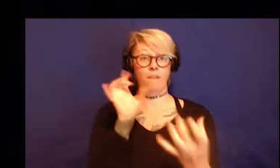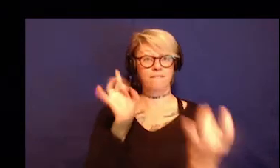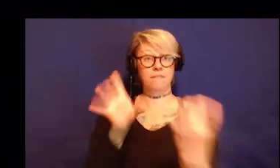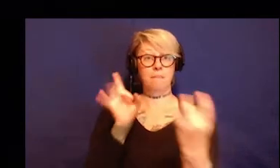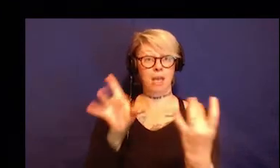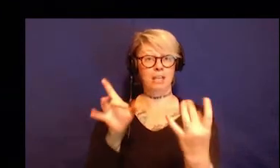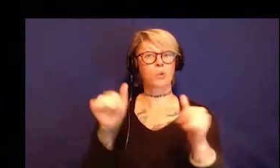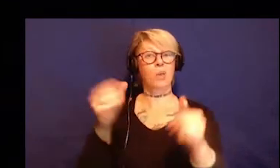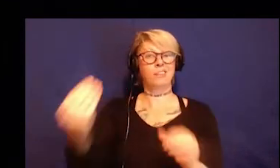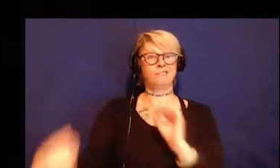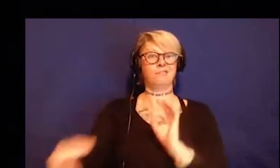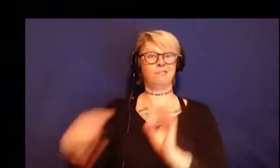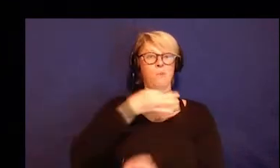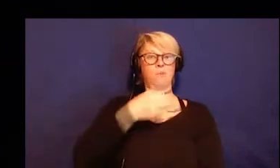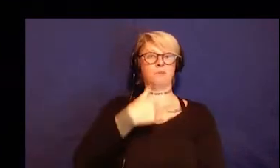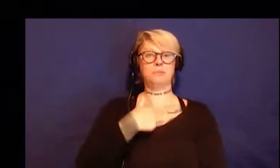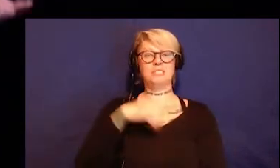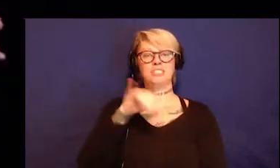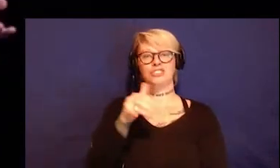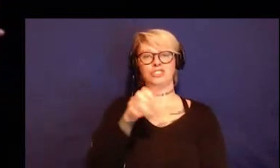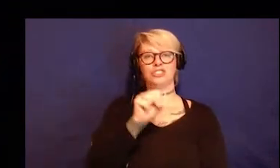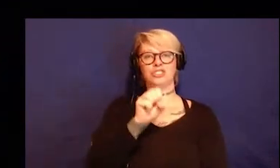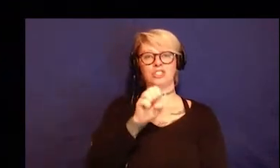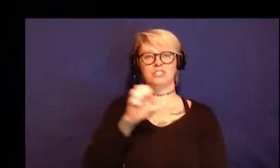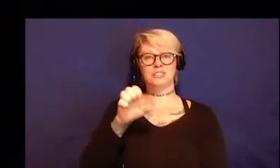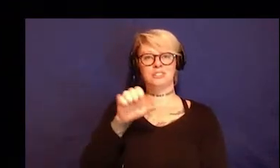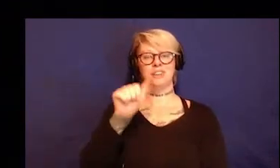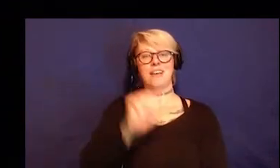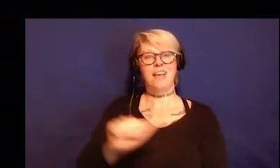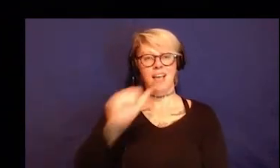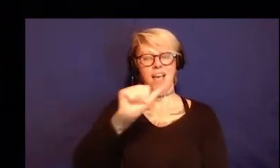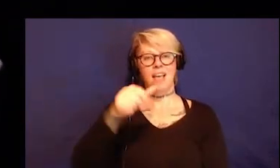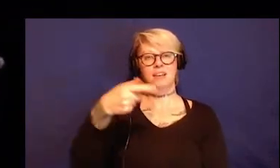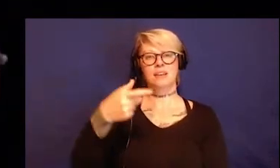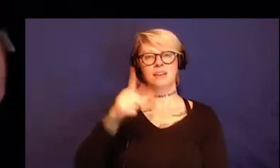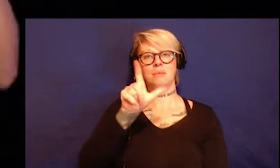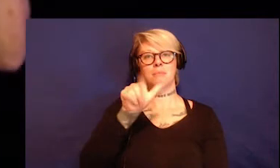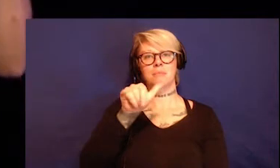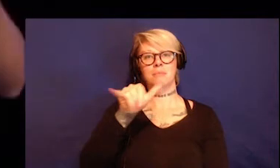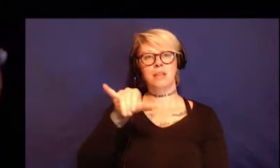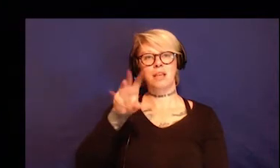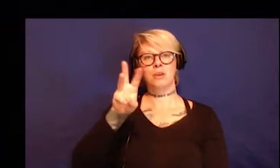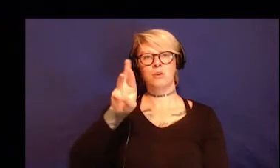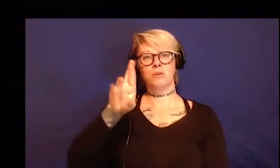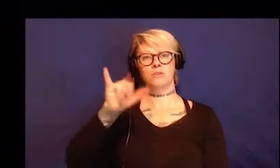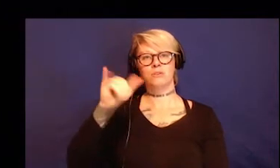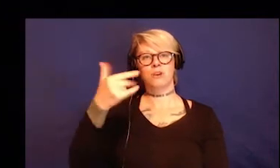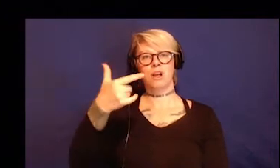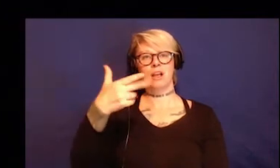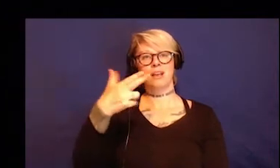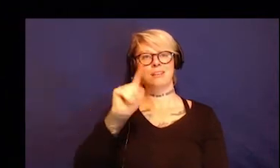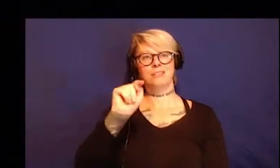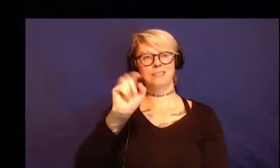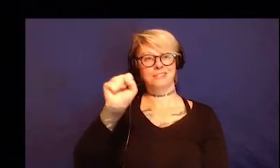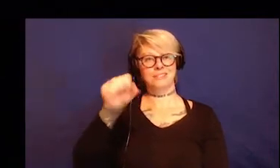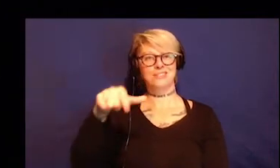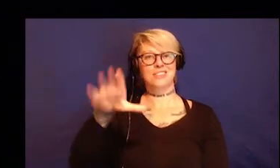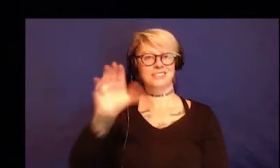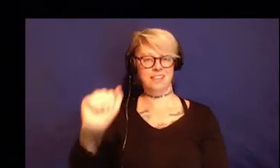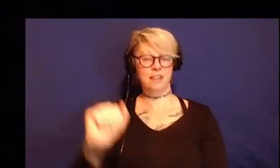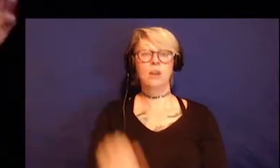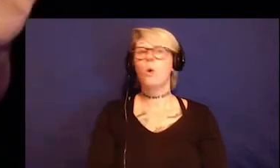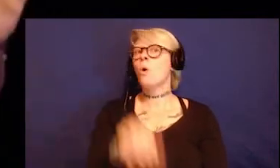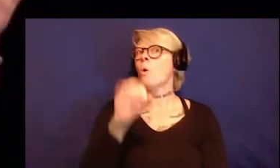email me, jesse@playwrights.ca, or for the people who are live, you can hang around outside after the show and talk to the